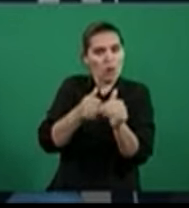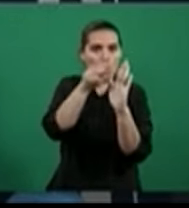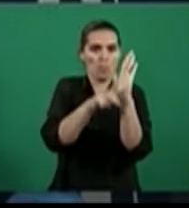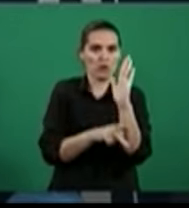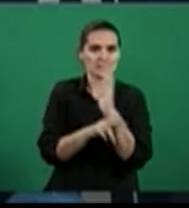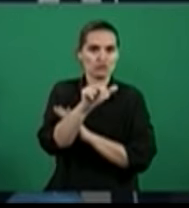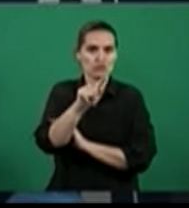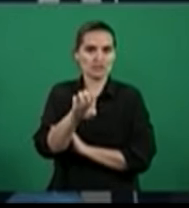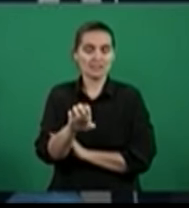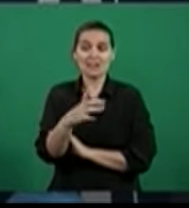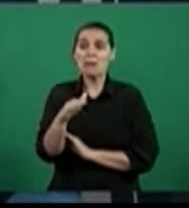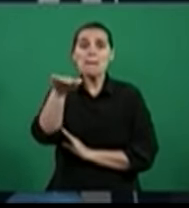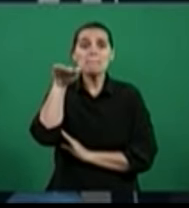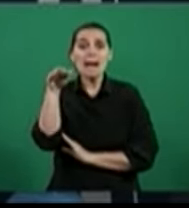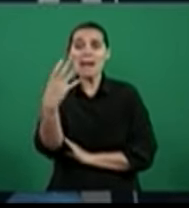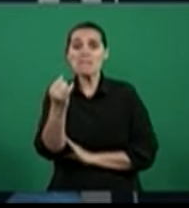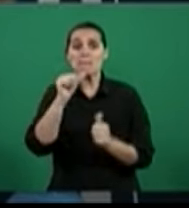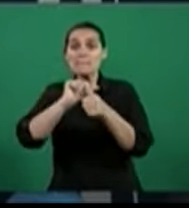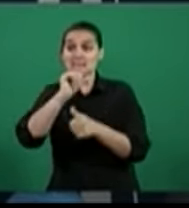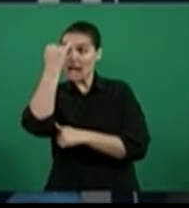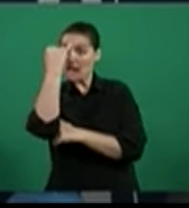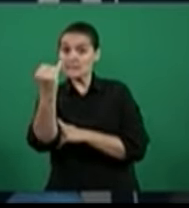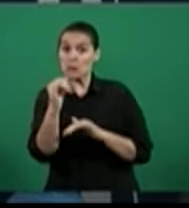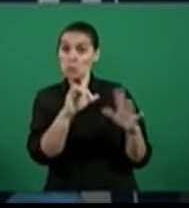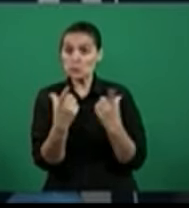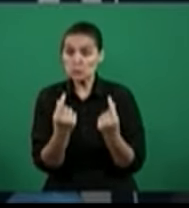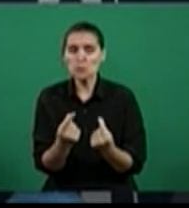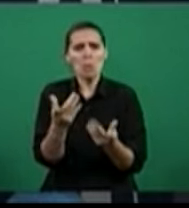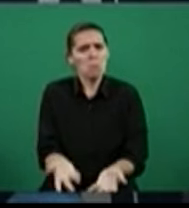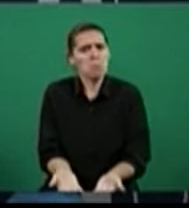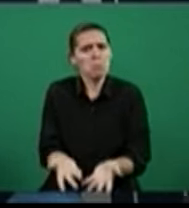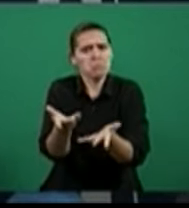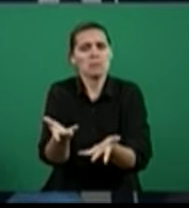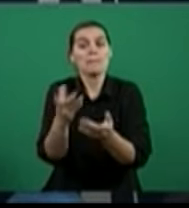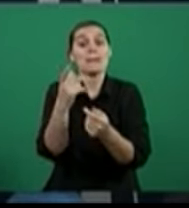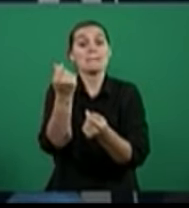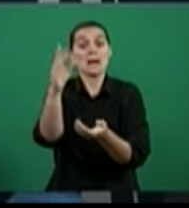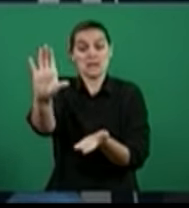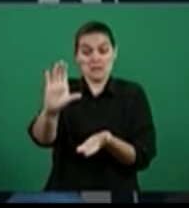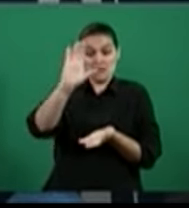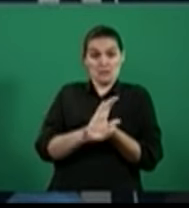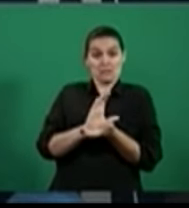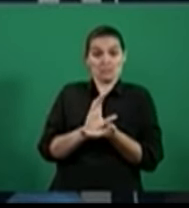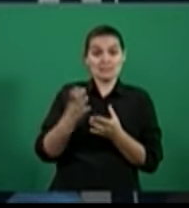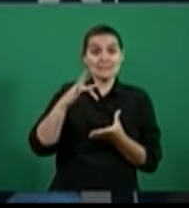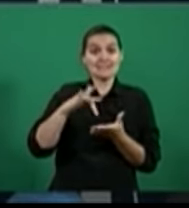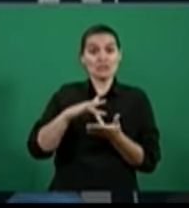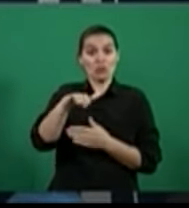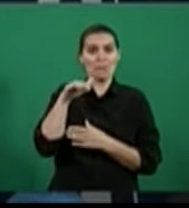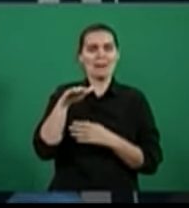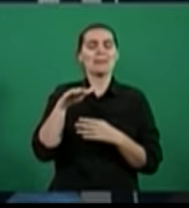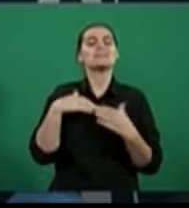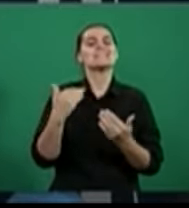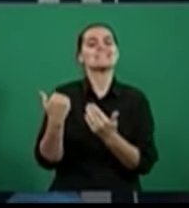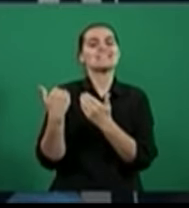banks have got a better idea for what to do with the money, then they can go and do it. But depositing money at the central bank means it's very safe and it's very liquid